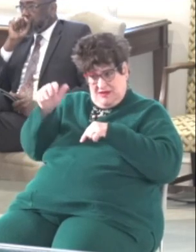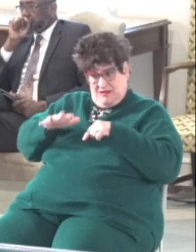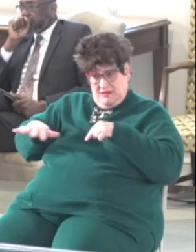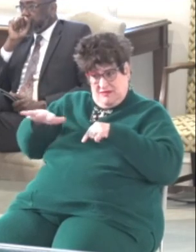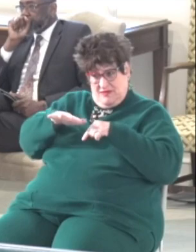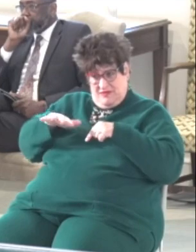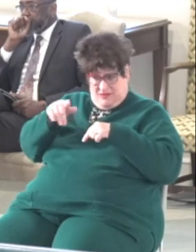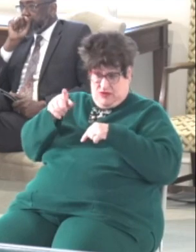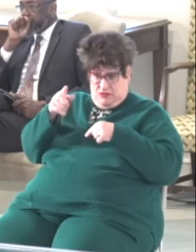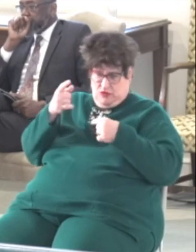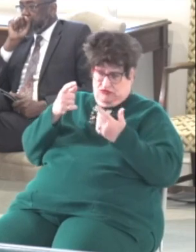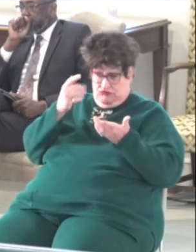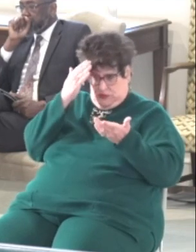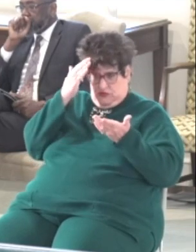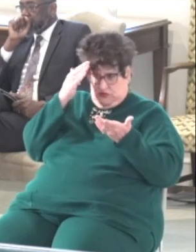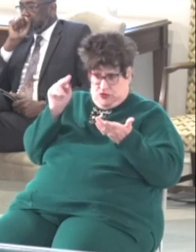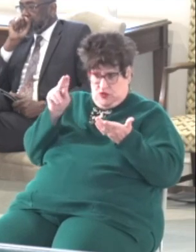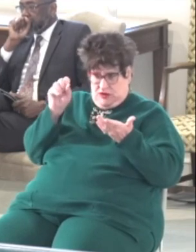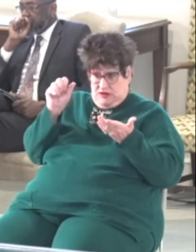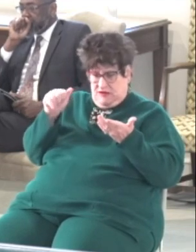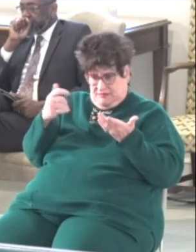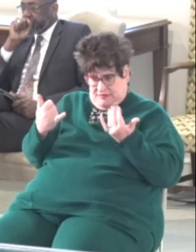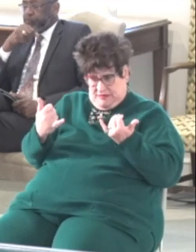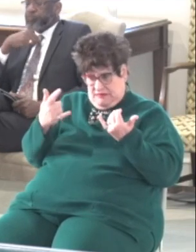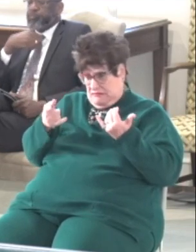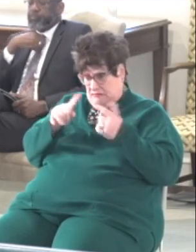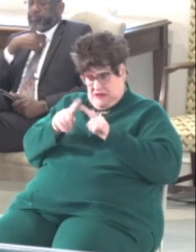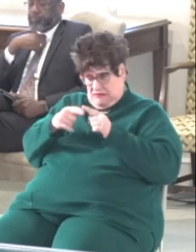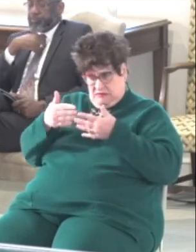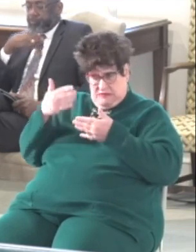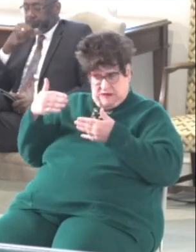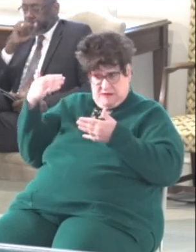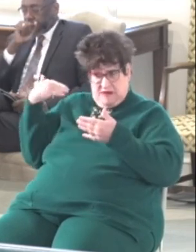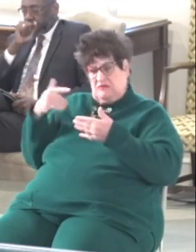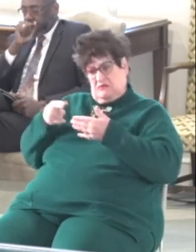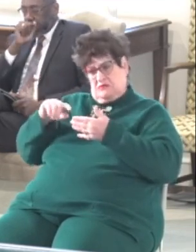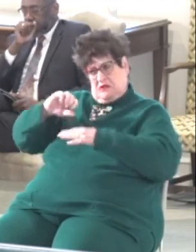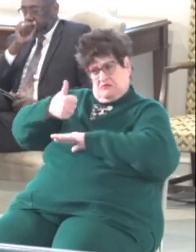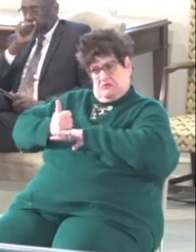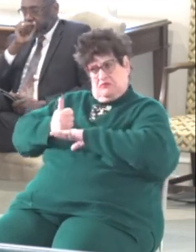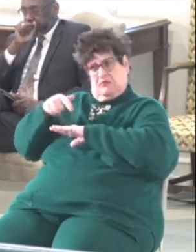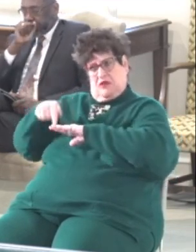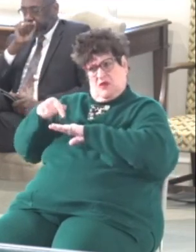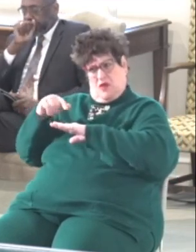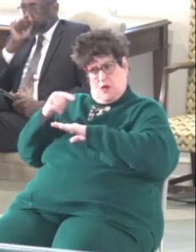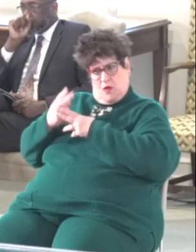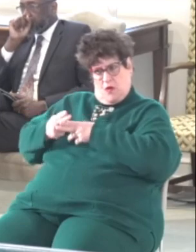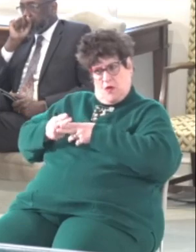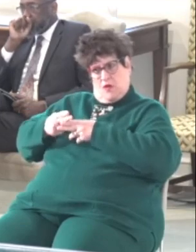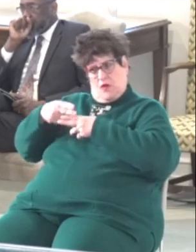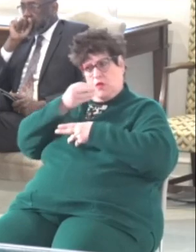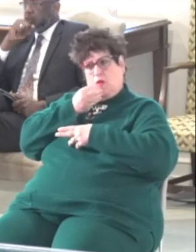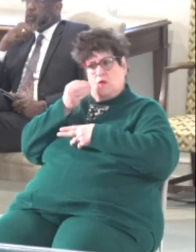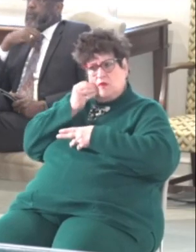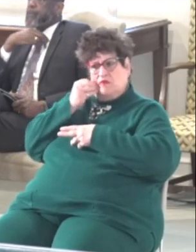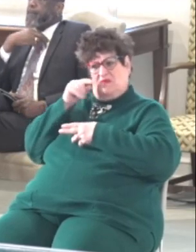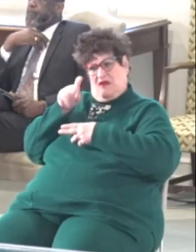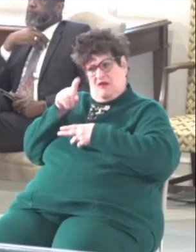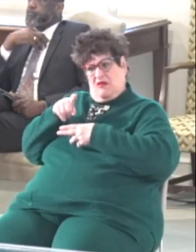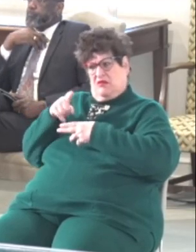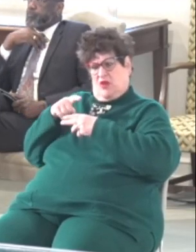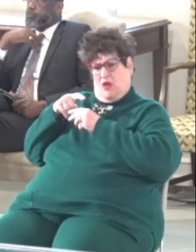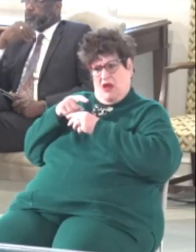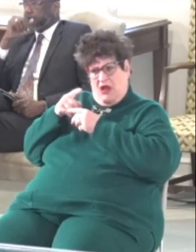United States today. So the people who call this place home have had to persevere through all kinds of